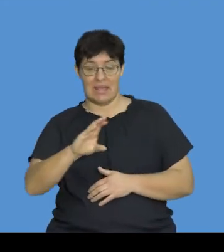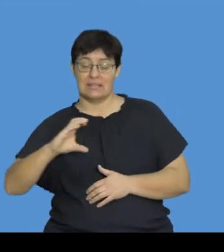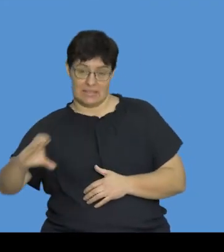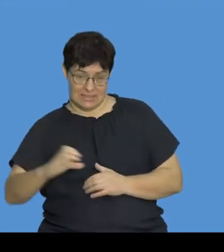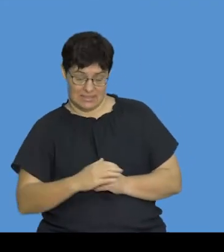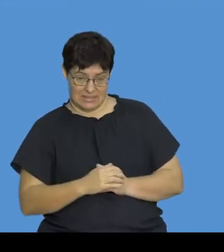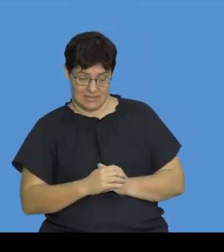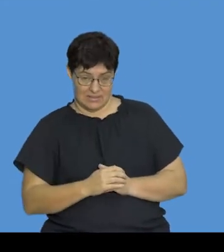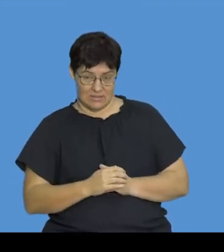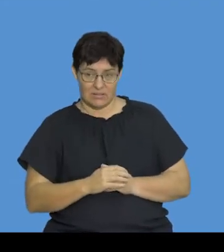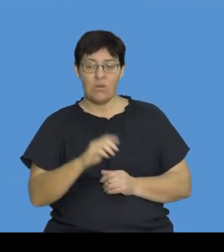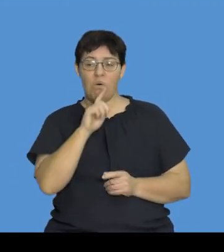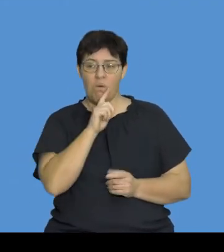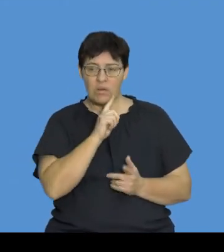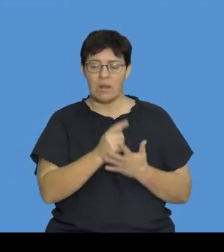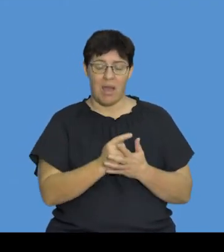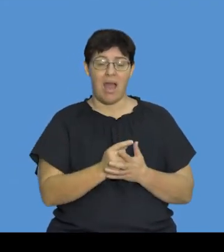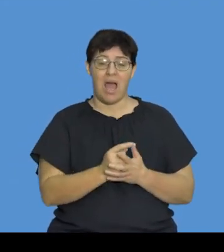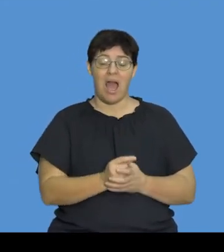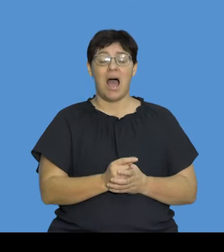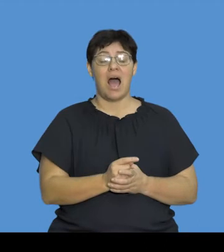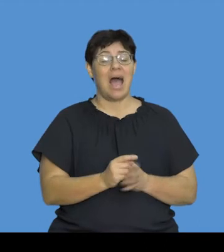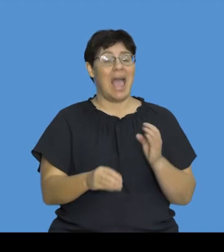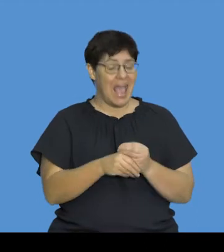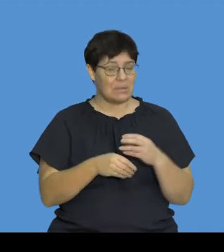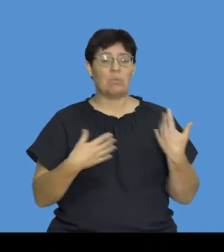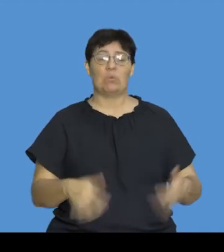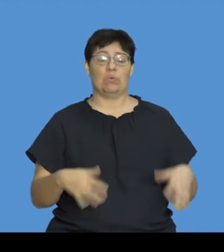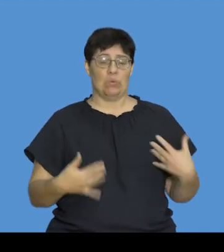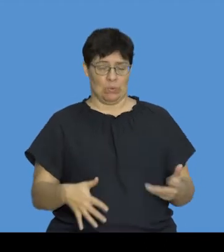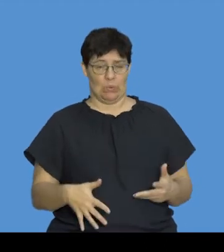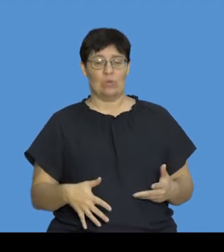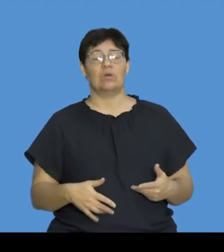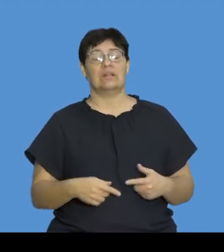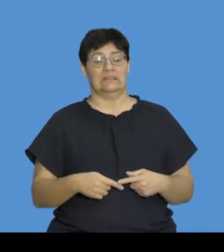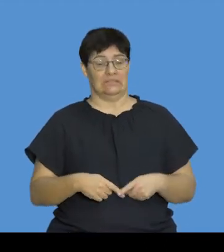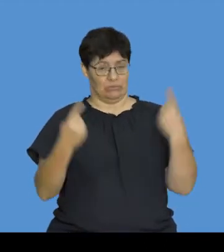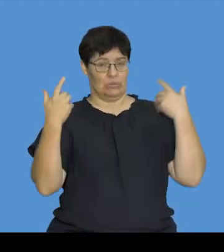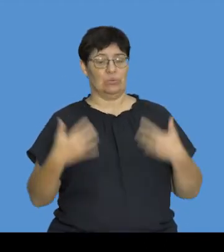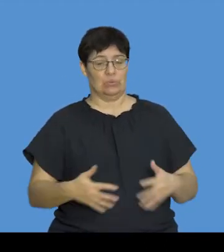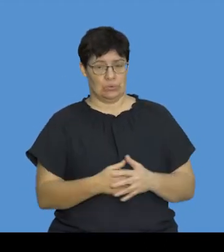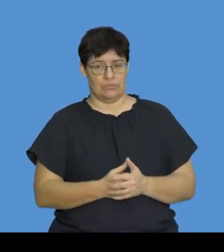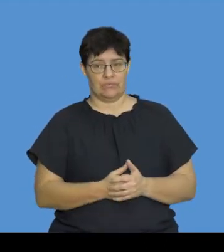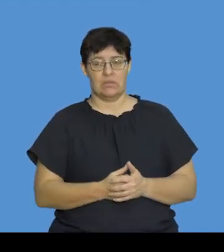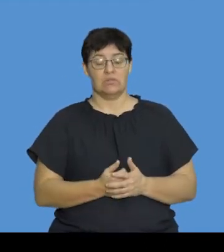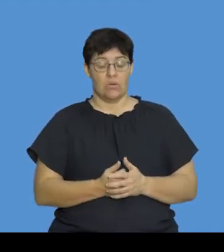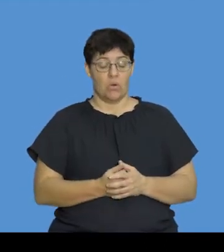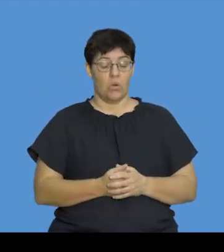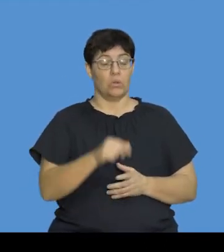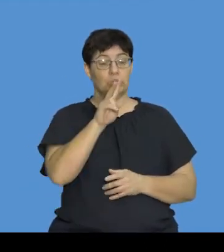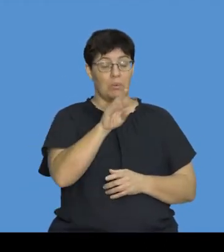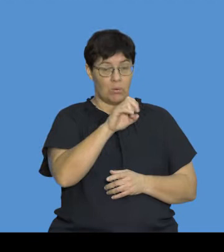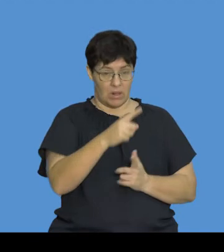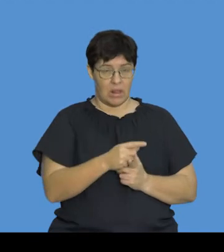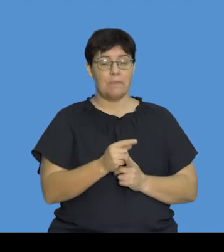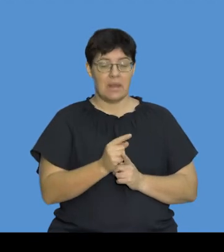prefix always makes a very huge difference. Then the product of expanding two binomials is called